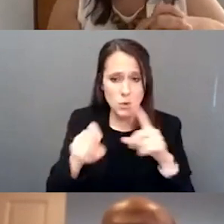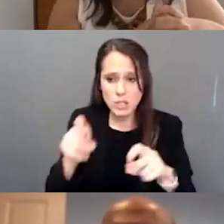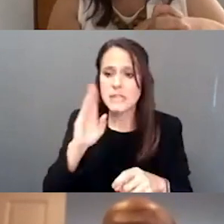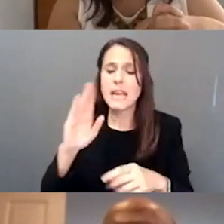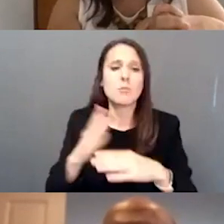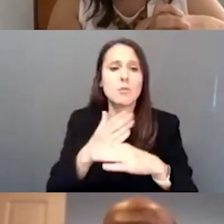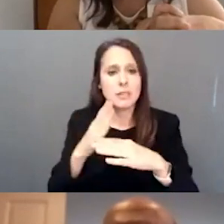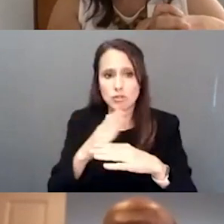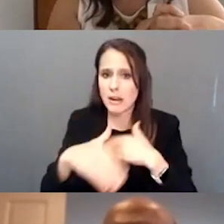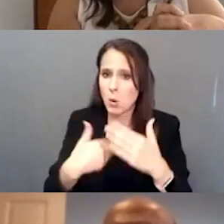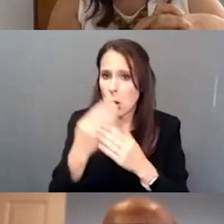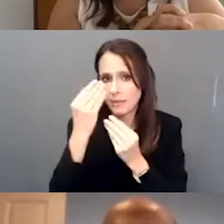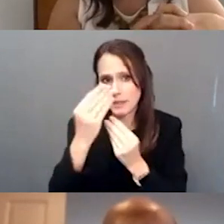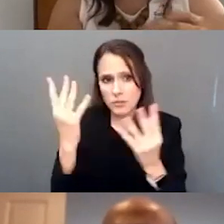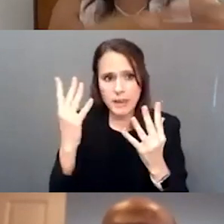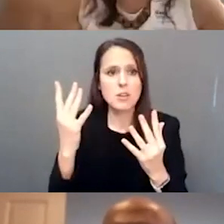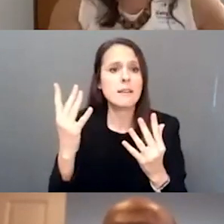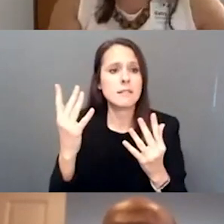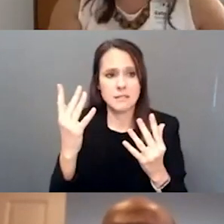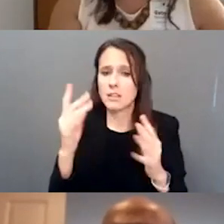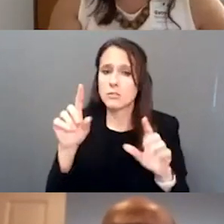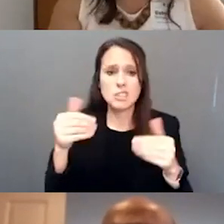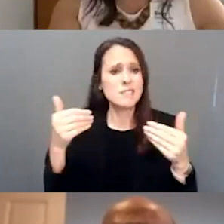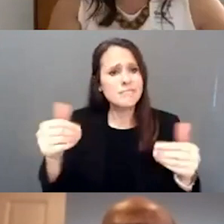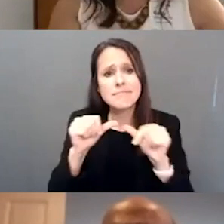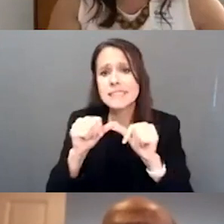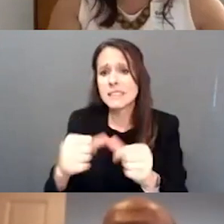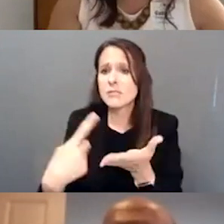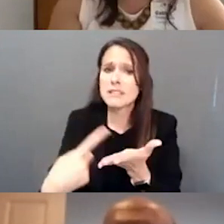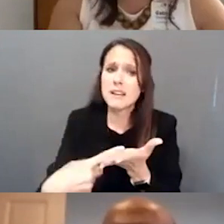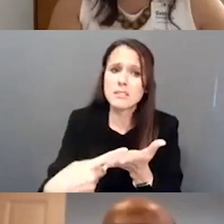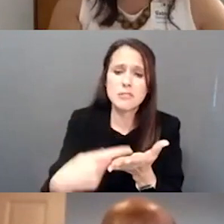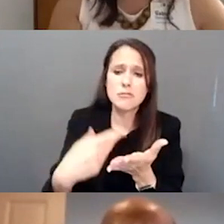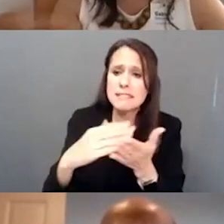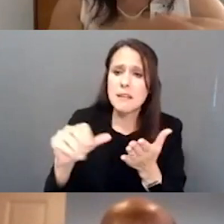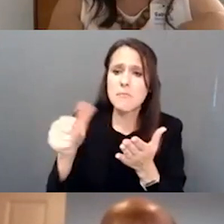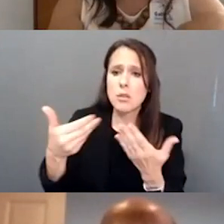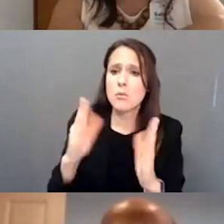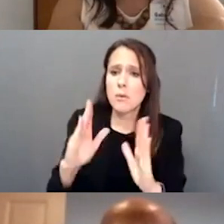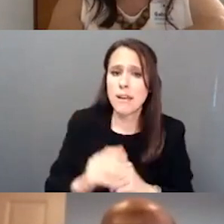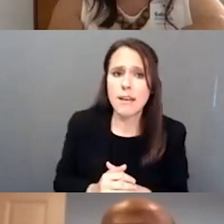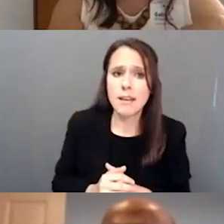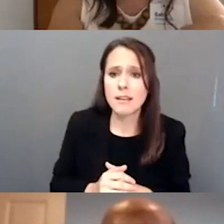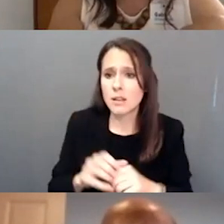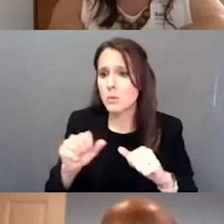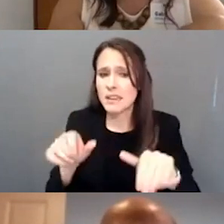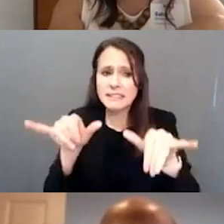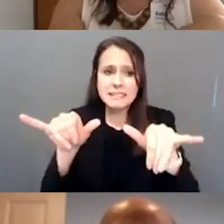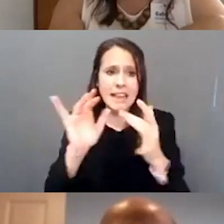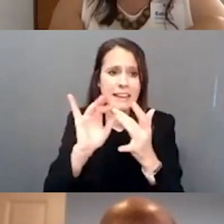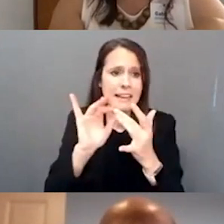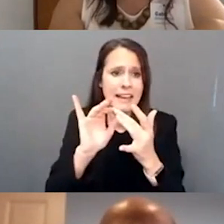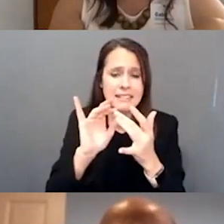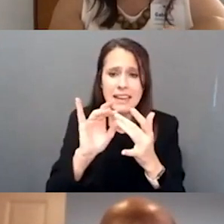the information. And let's just continue this conversation in some other ways. We can stay in touch and